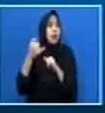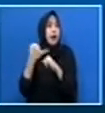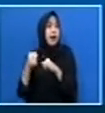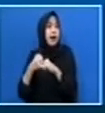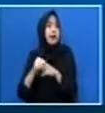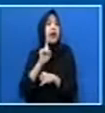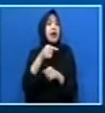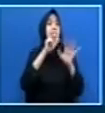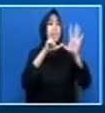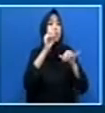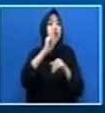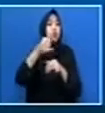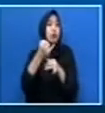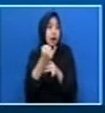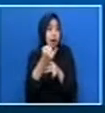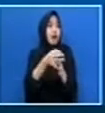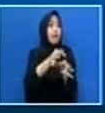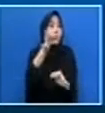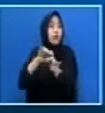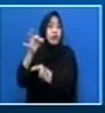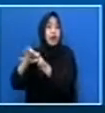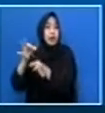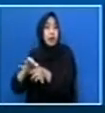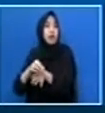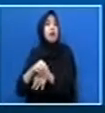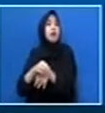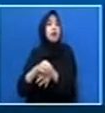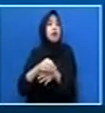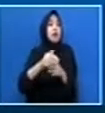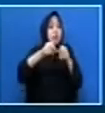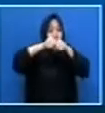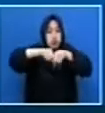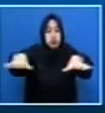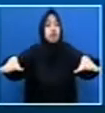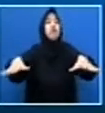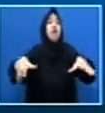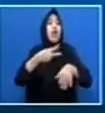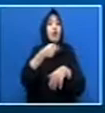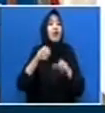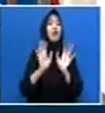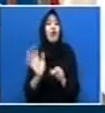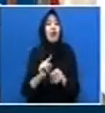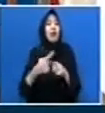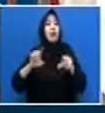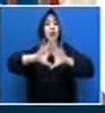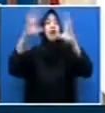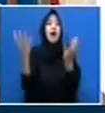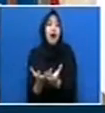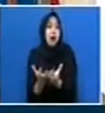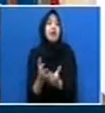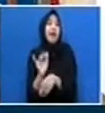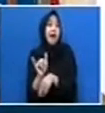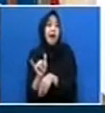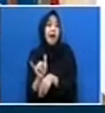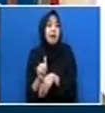80 million doses of vaccine. We are upping, not to Indonesia, but to the world. The president